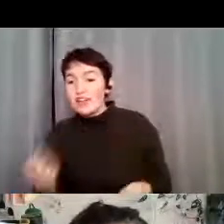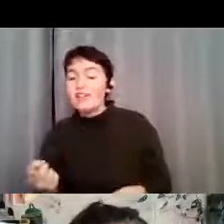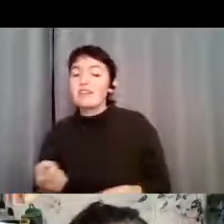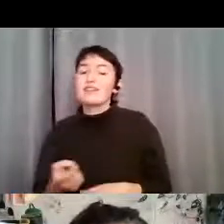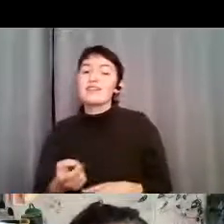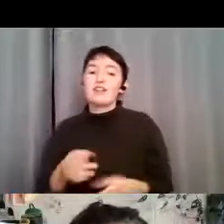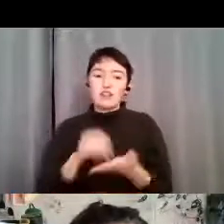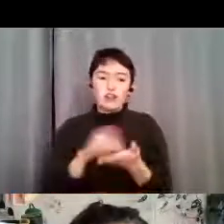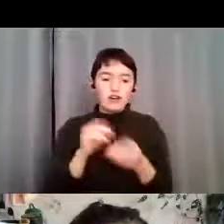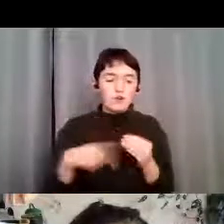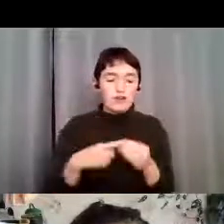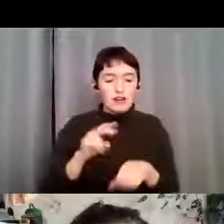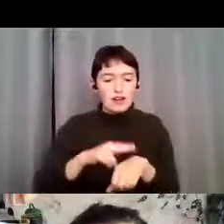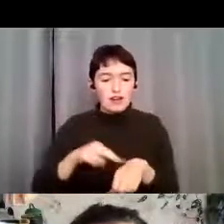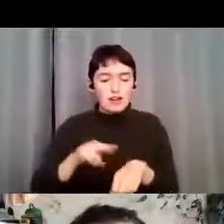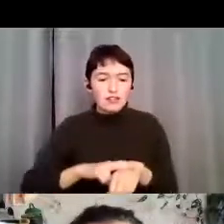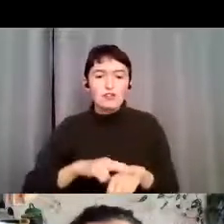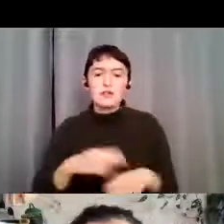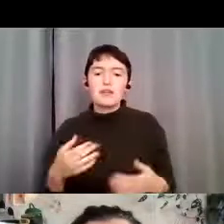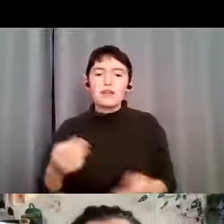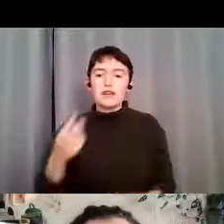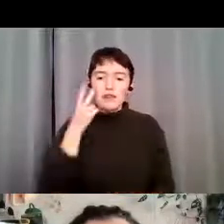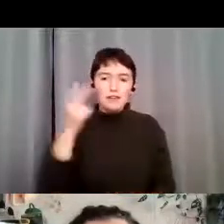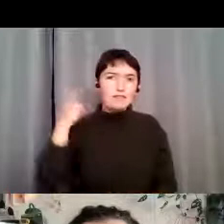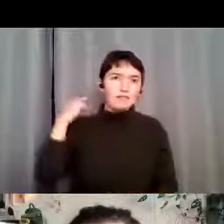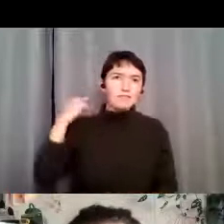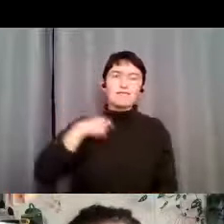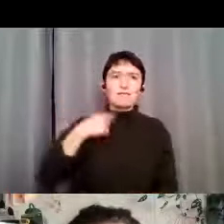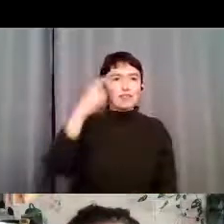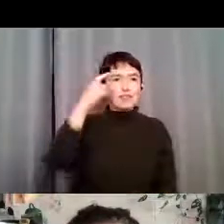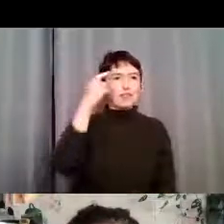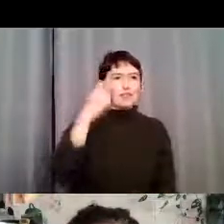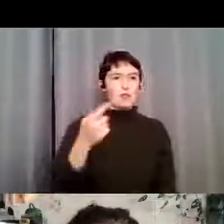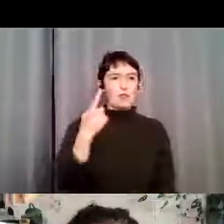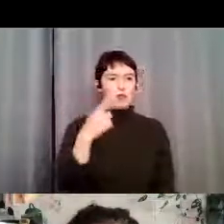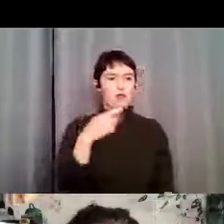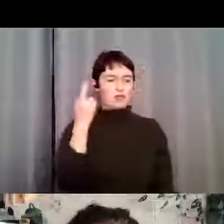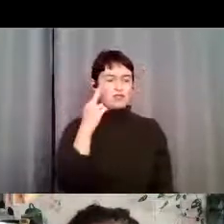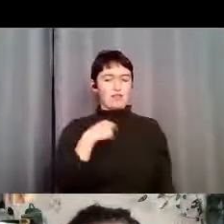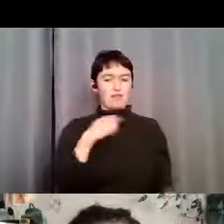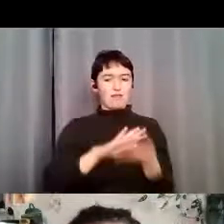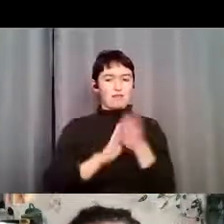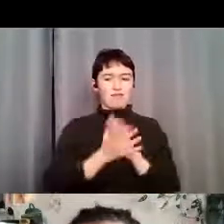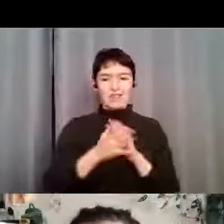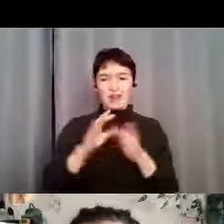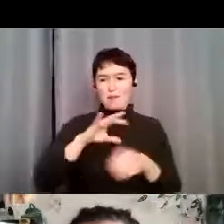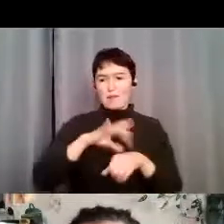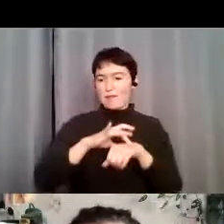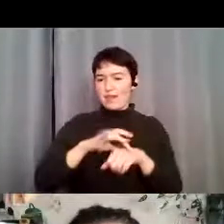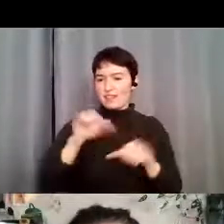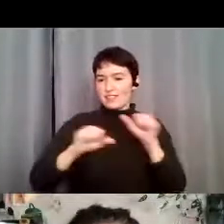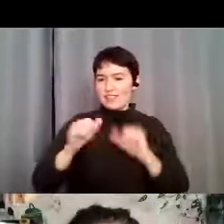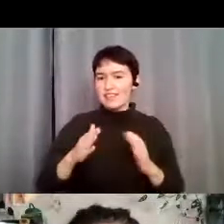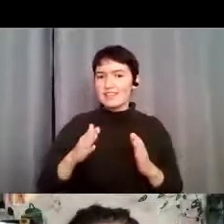back, I think one of the reasons I became a planetary scientist is because, and one of the reasons I love it is because it